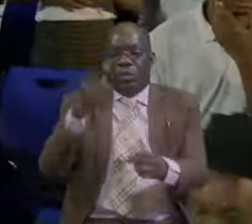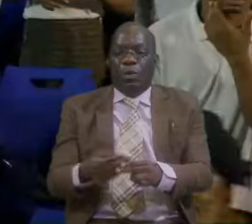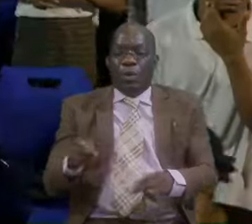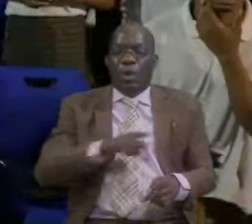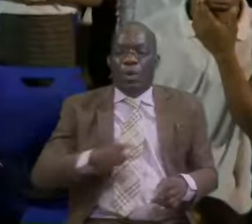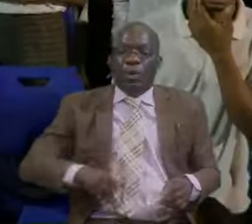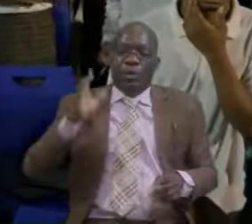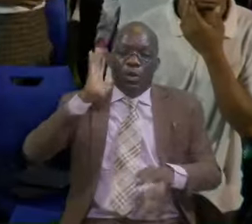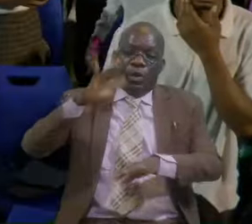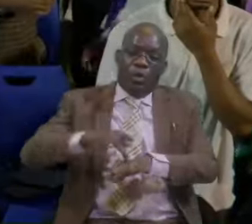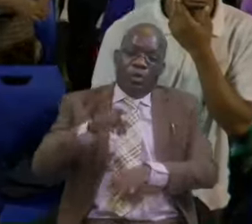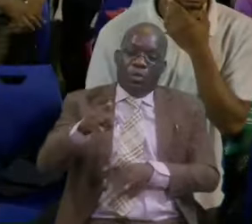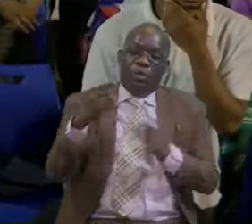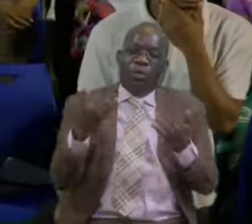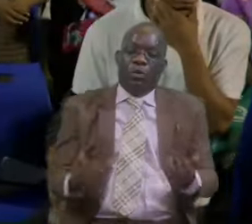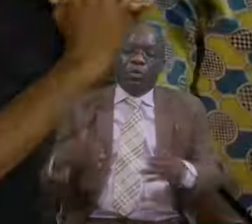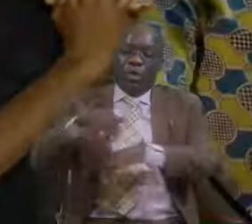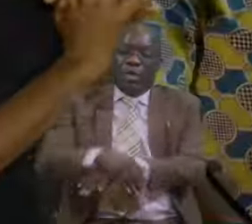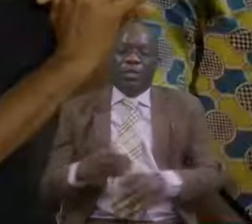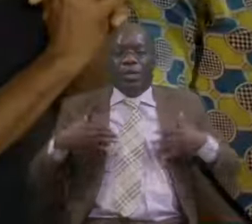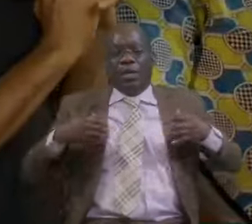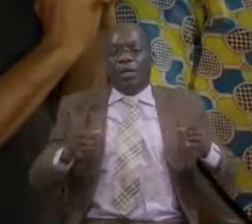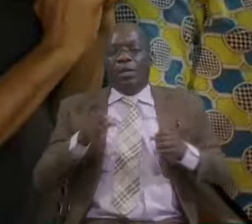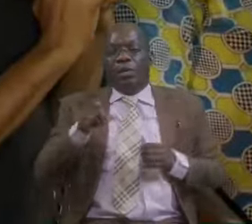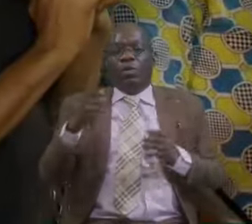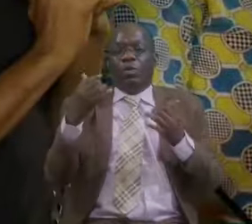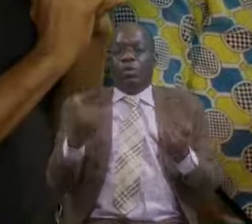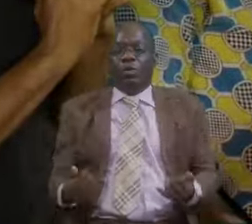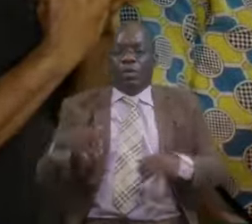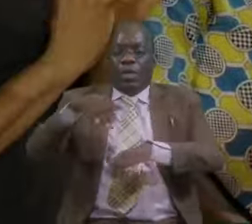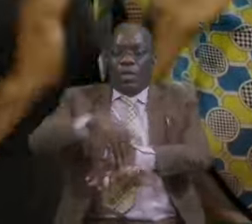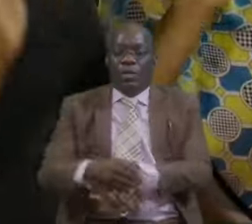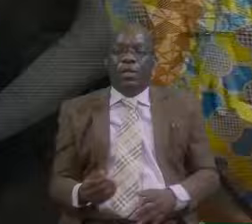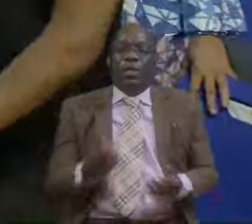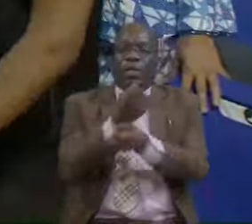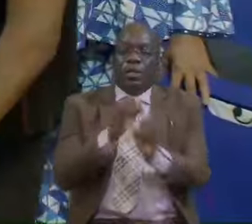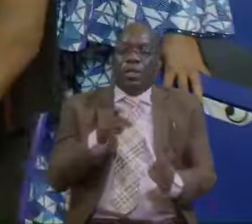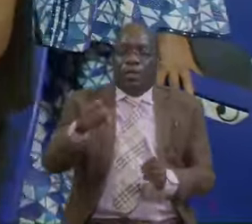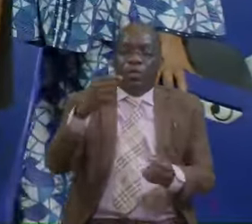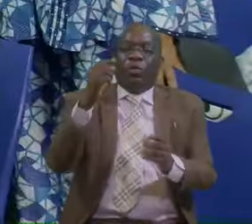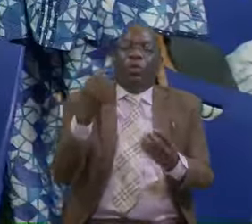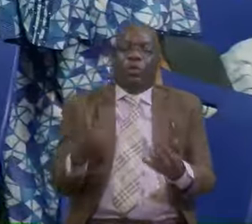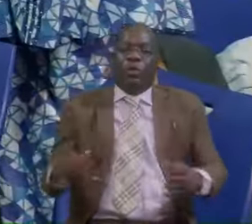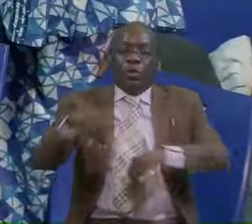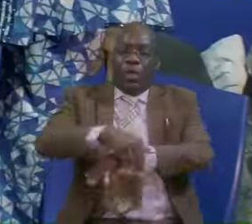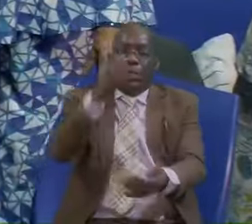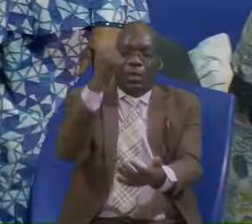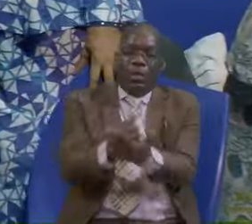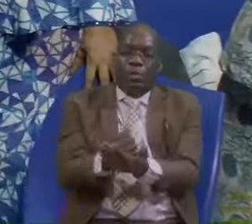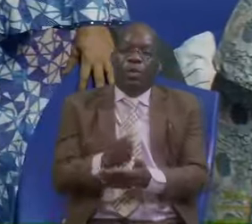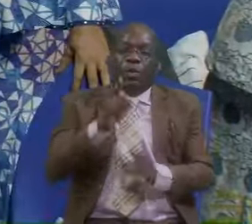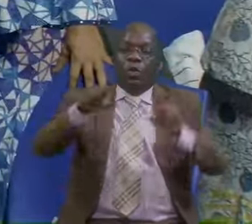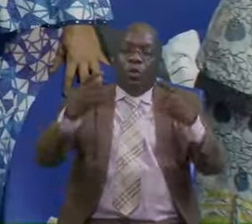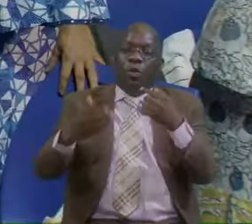tonight, heal you tonight, save you tonight. You'll go back home